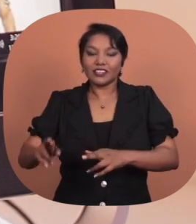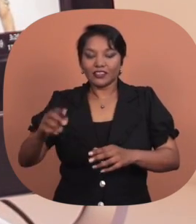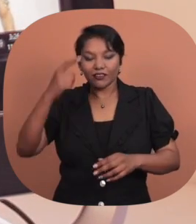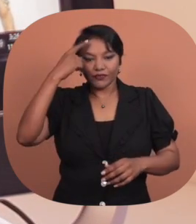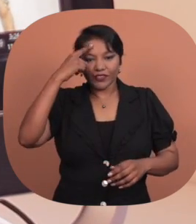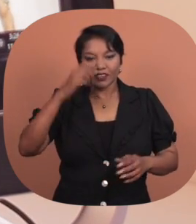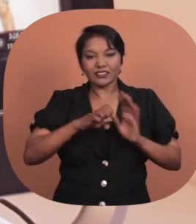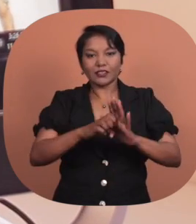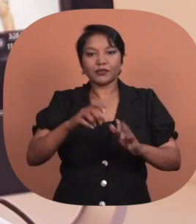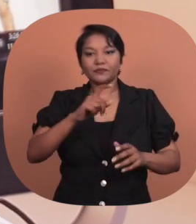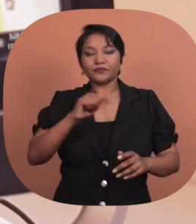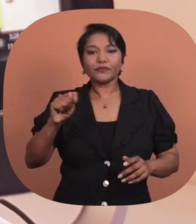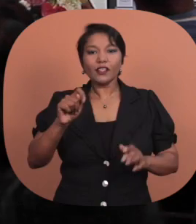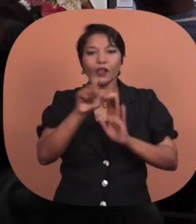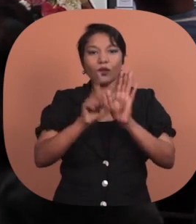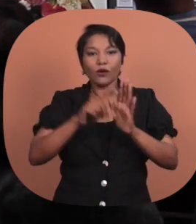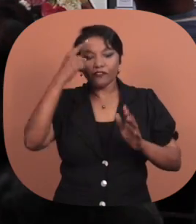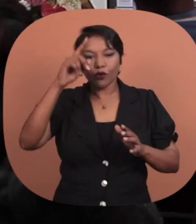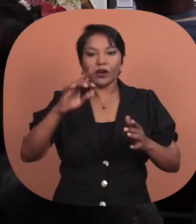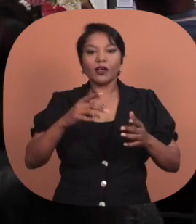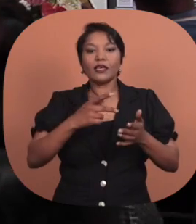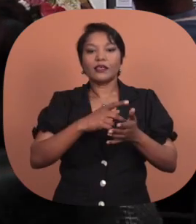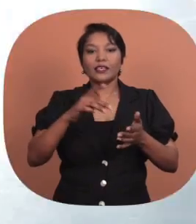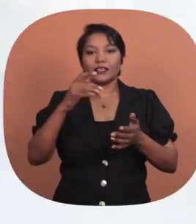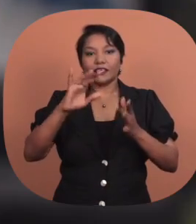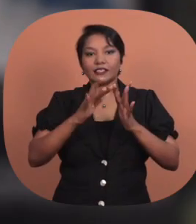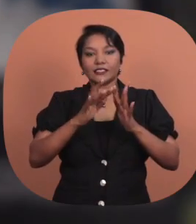proclaimed in order for us to take it to the next level.